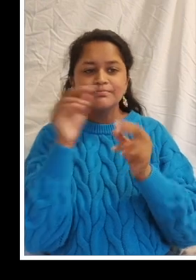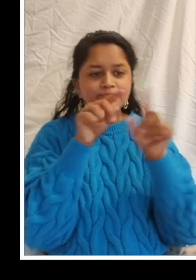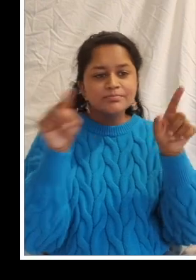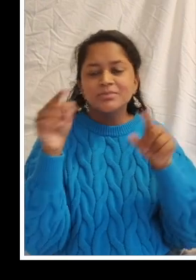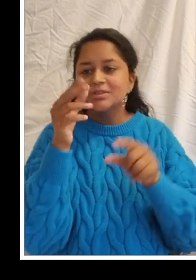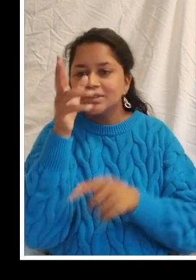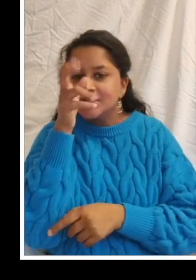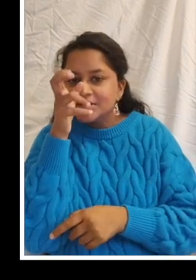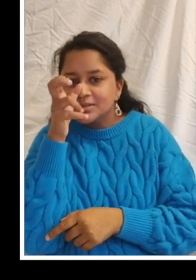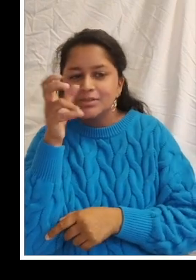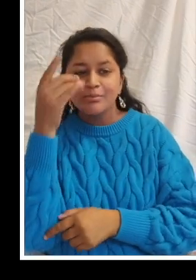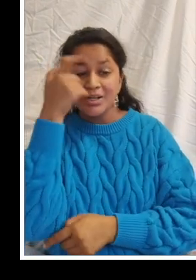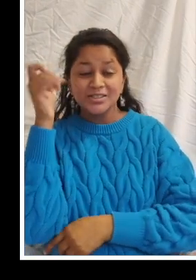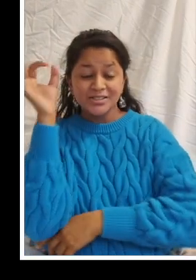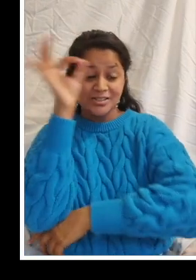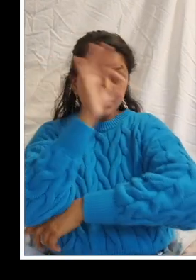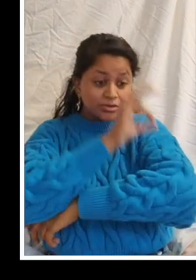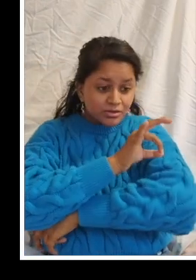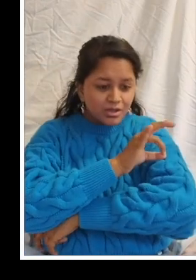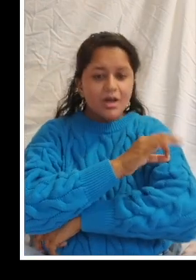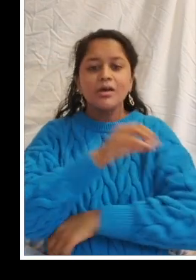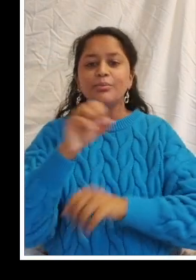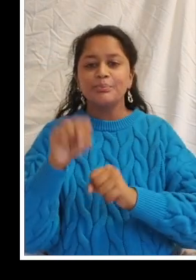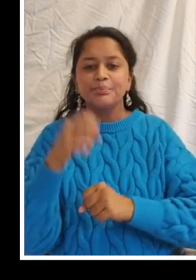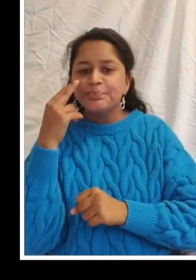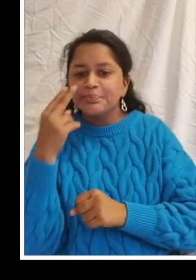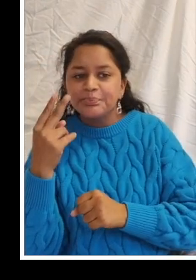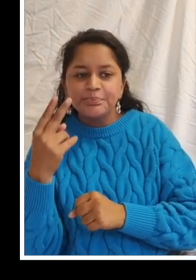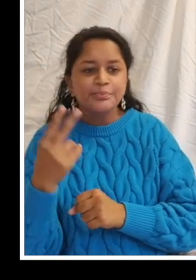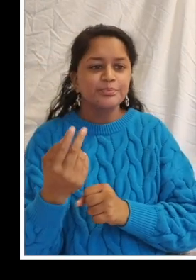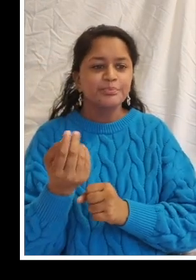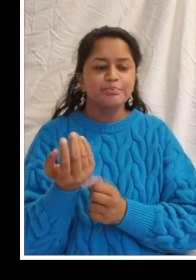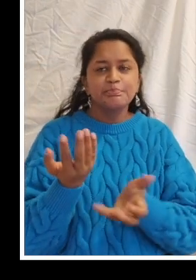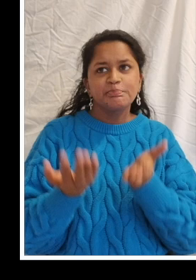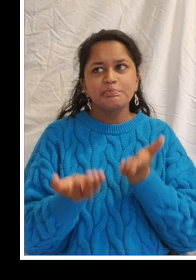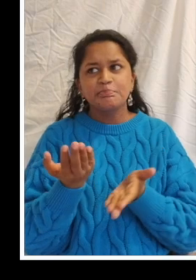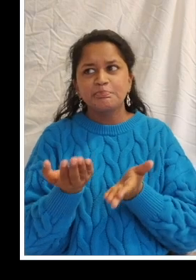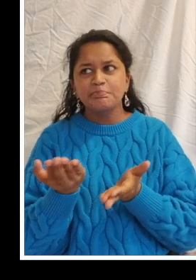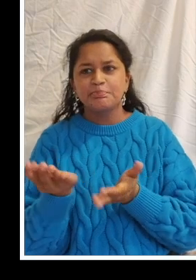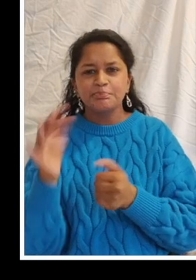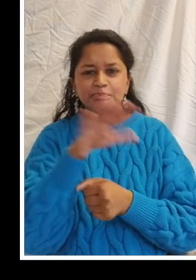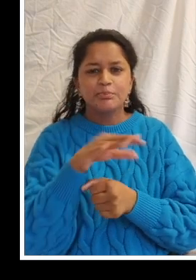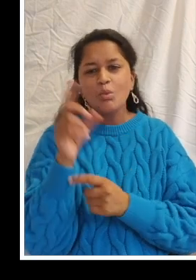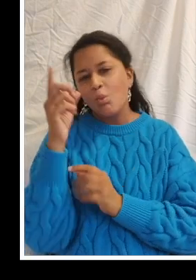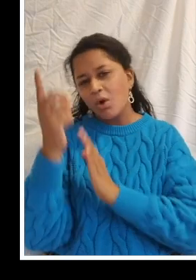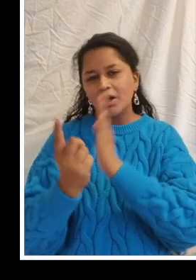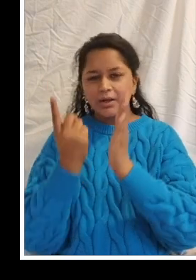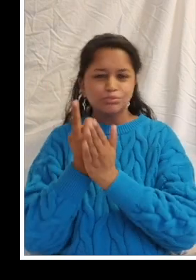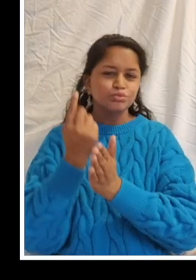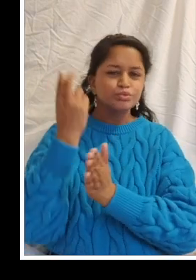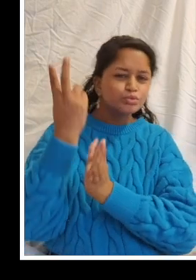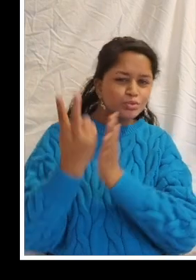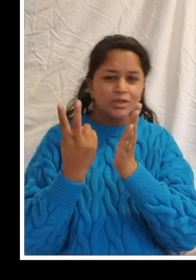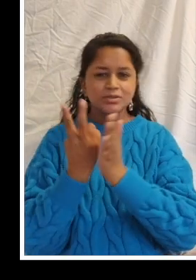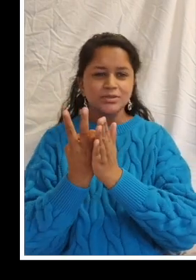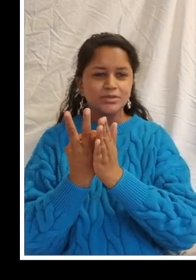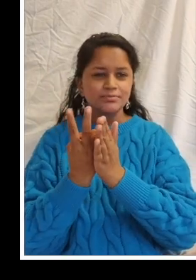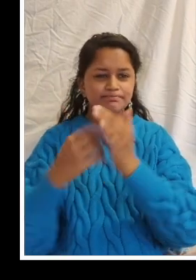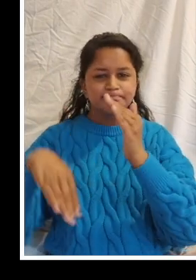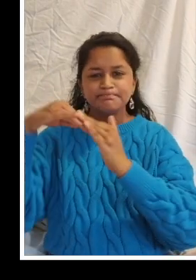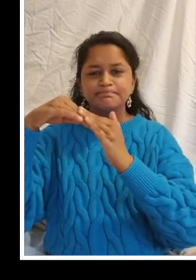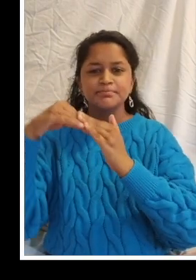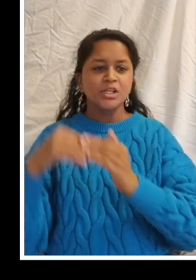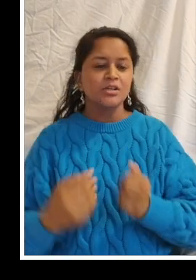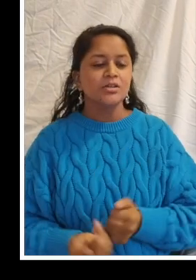They're coming out to eat the insects that are also coming out now that the sun's gone down, and yeah, they'll be out for probably